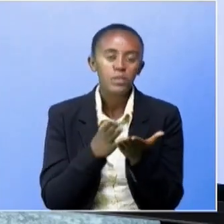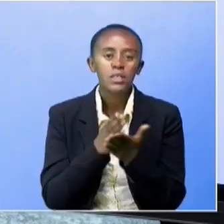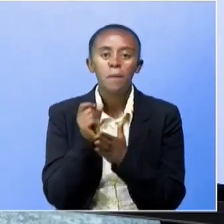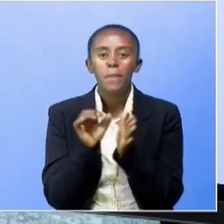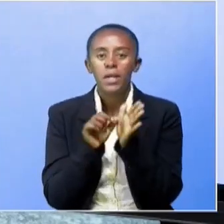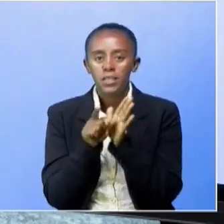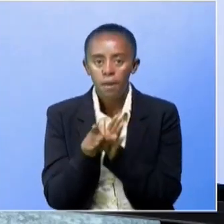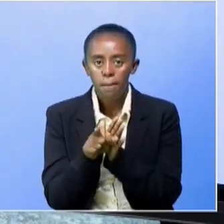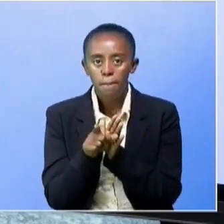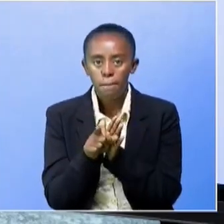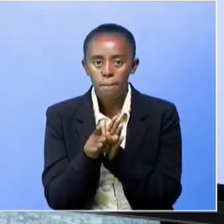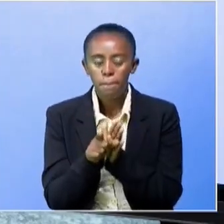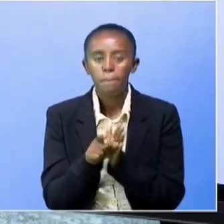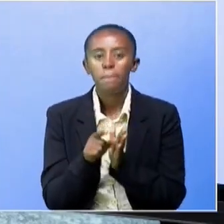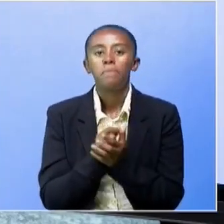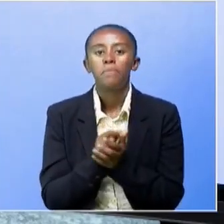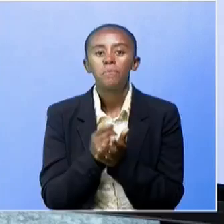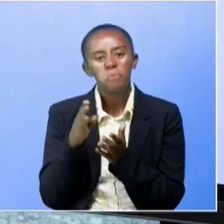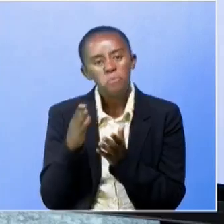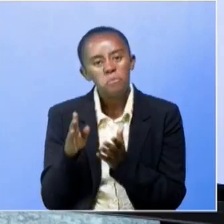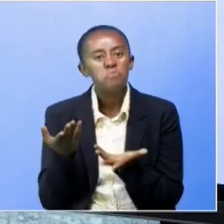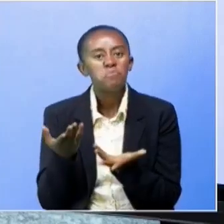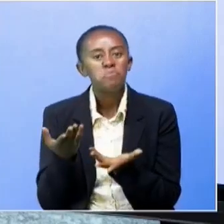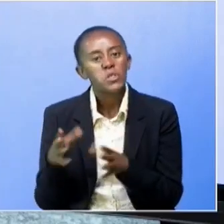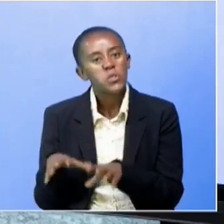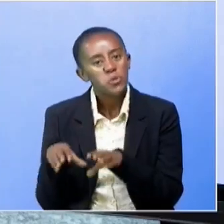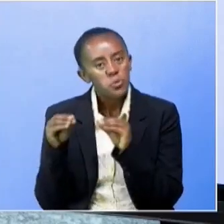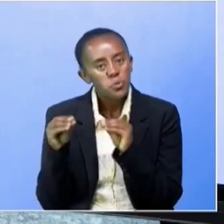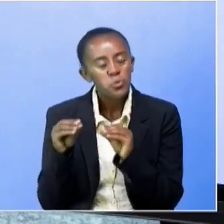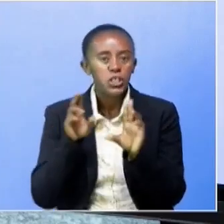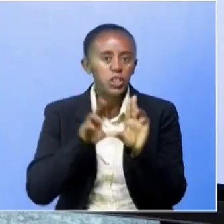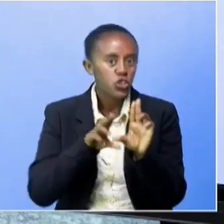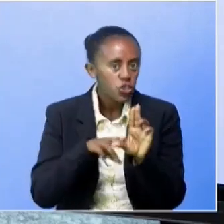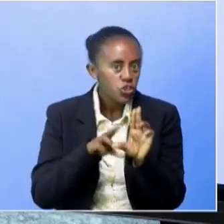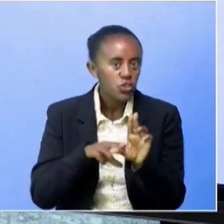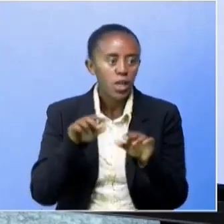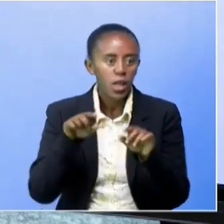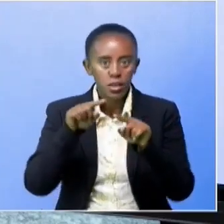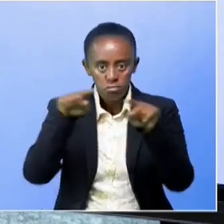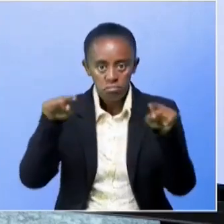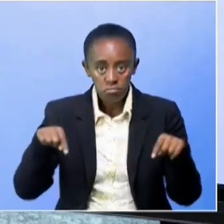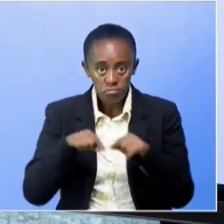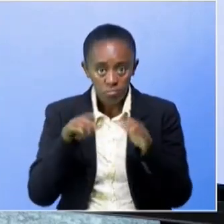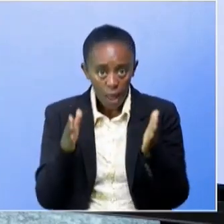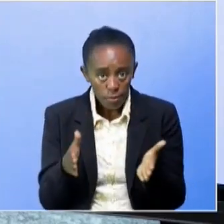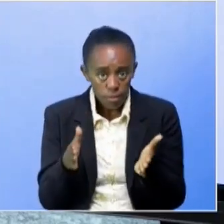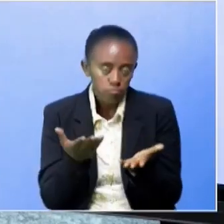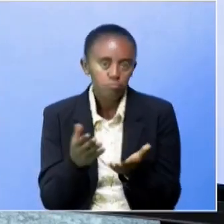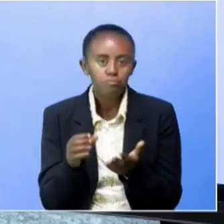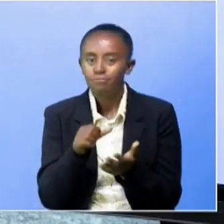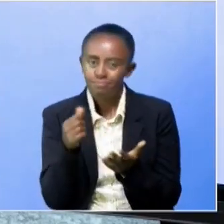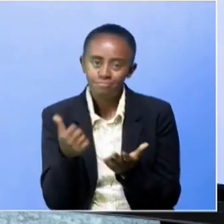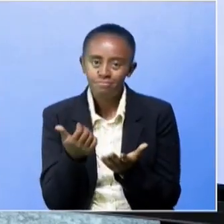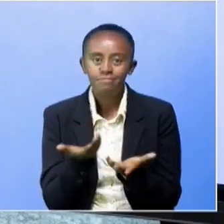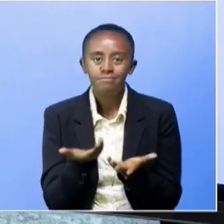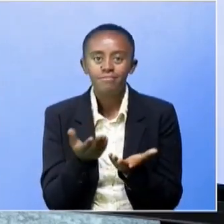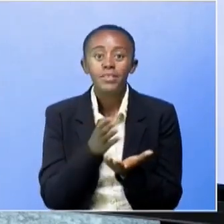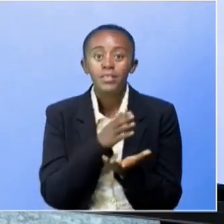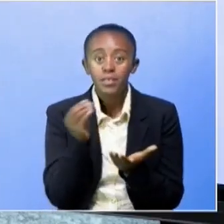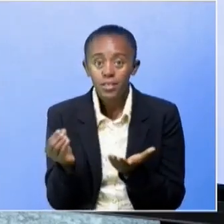like pen, student, chair, table, and so many others.